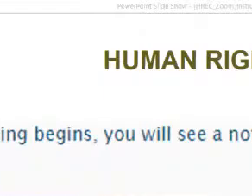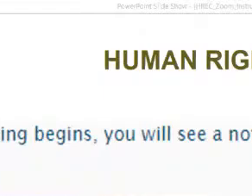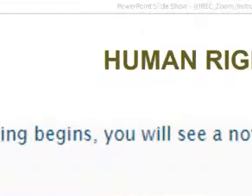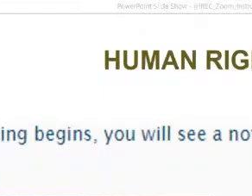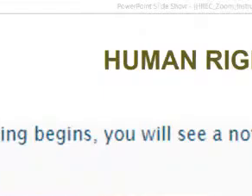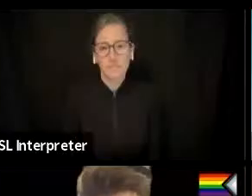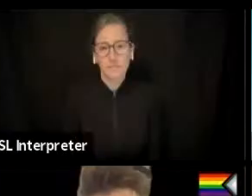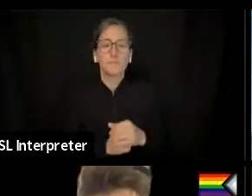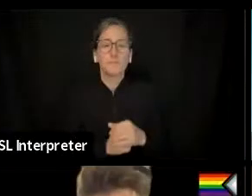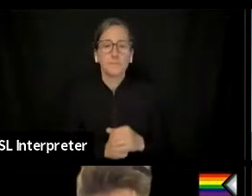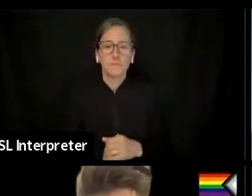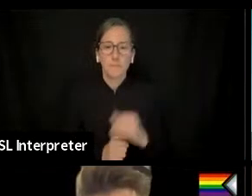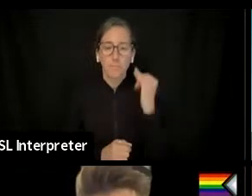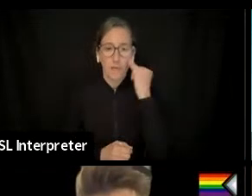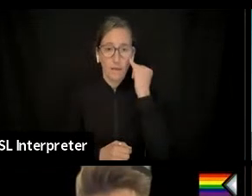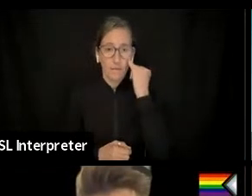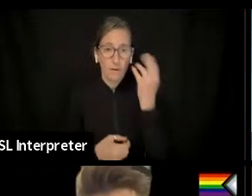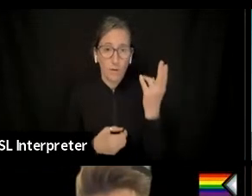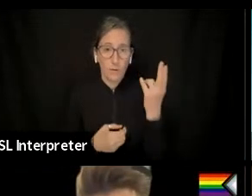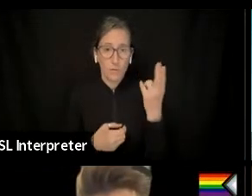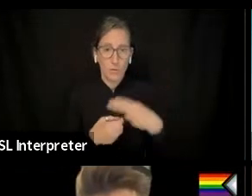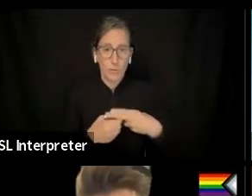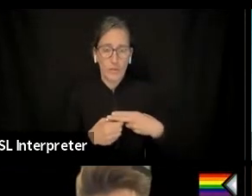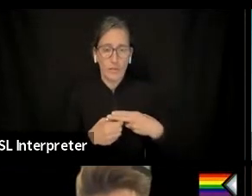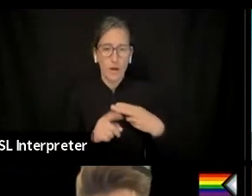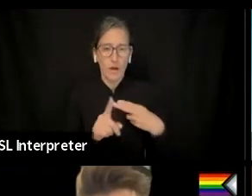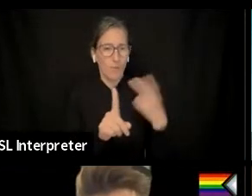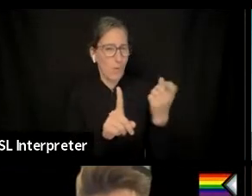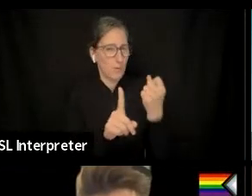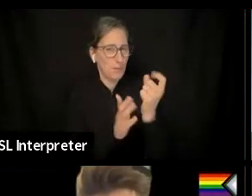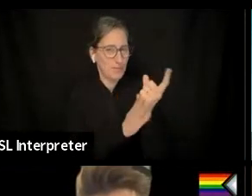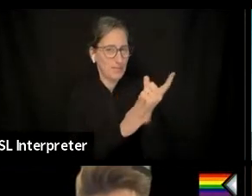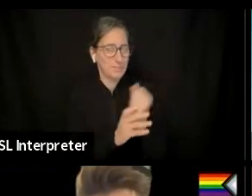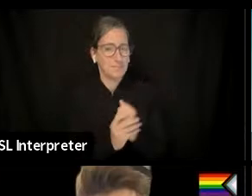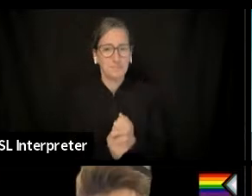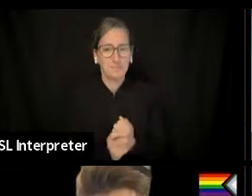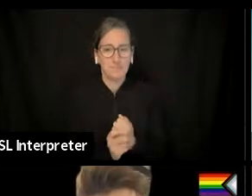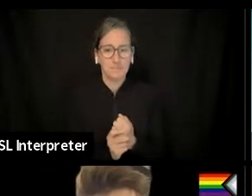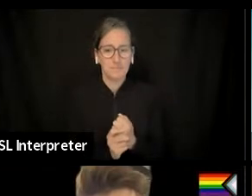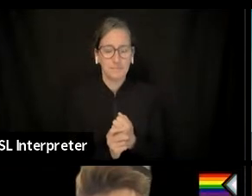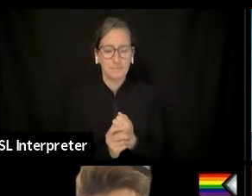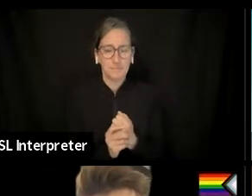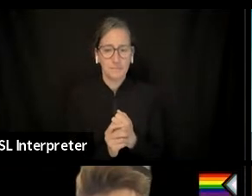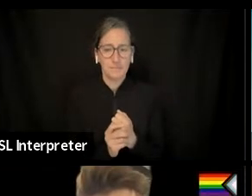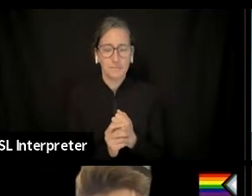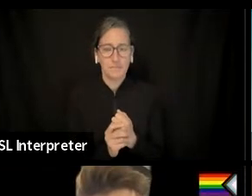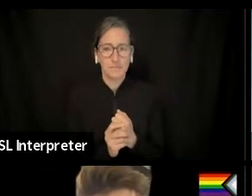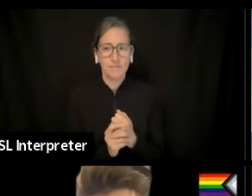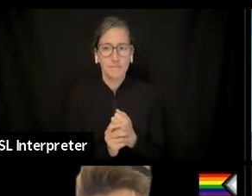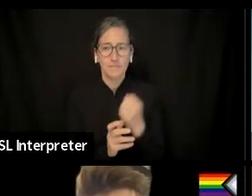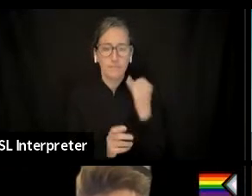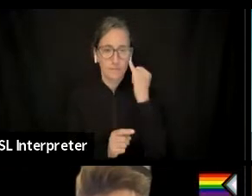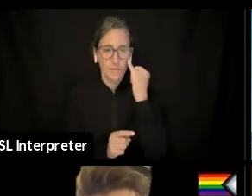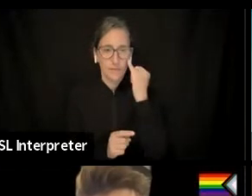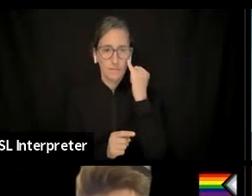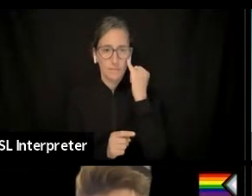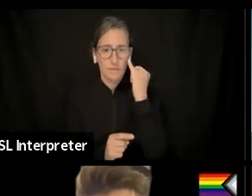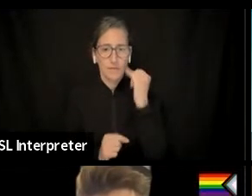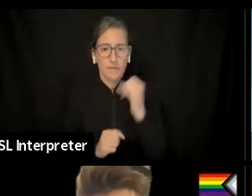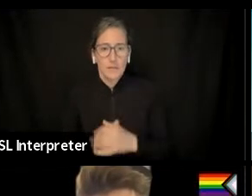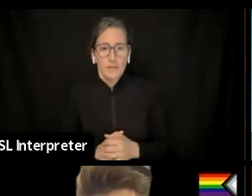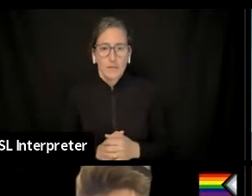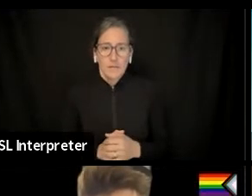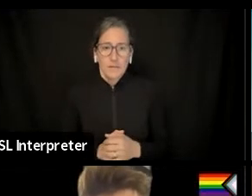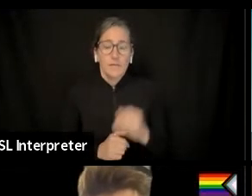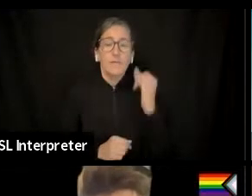joining us, give me 1 second so I can have that in place too. If you are joining us, we